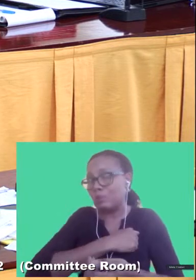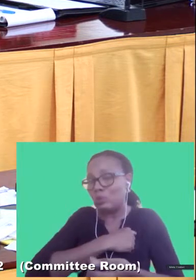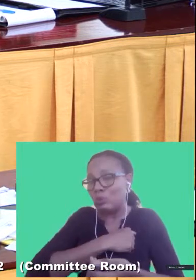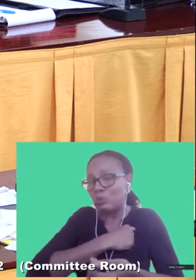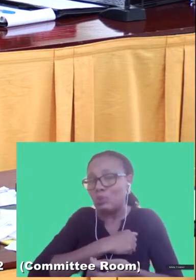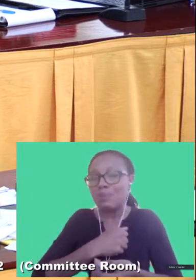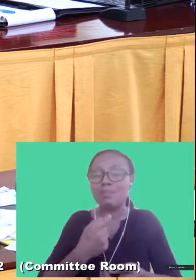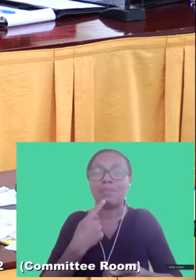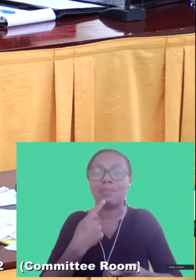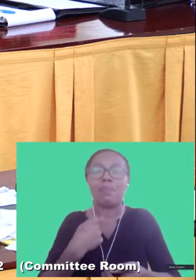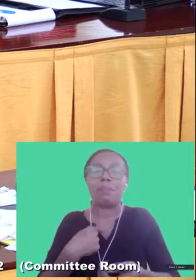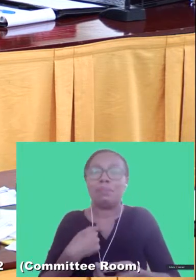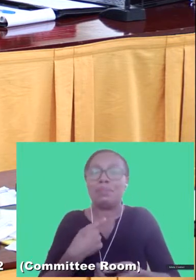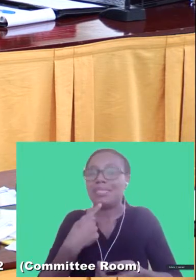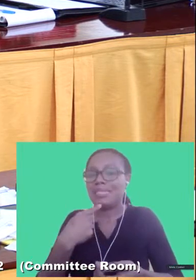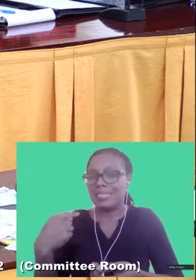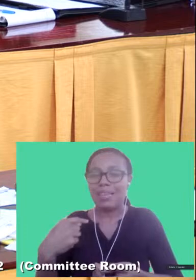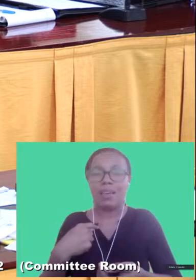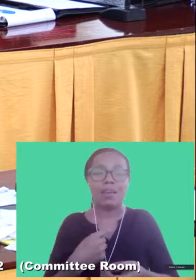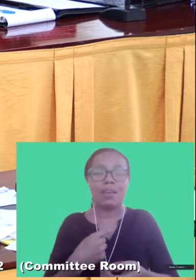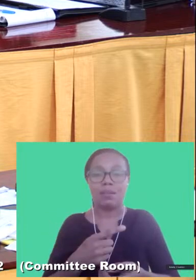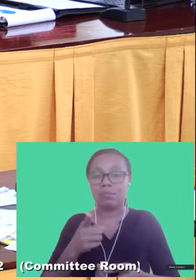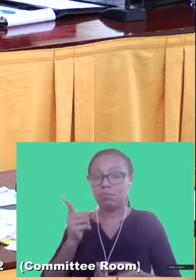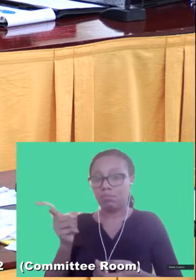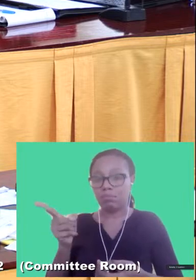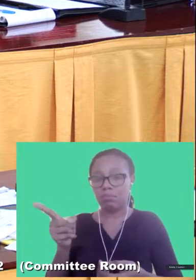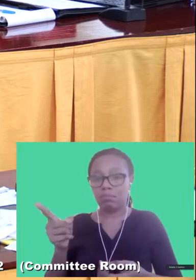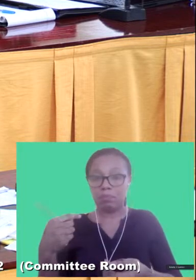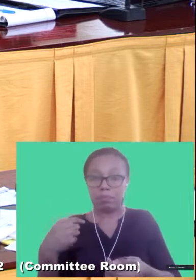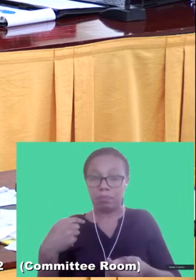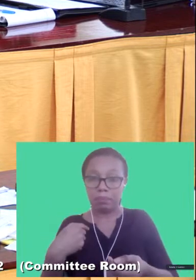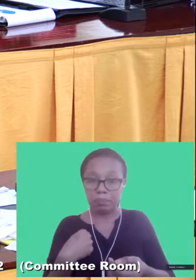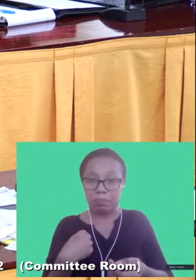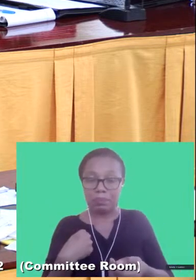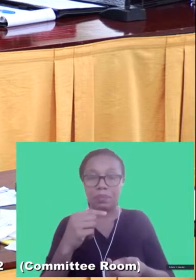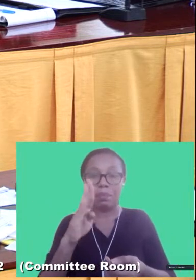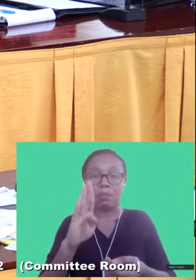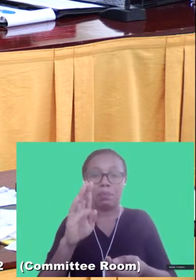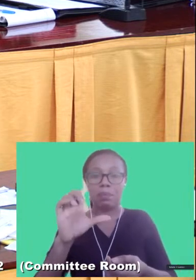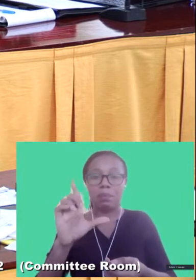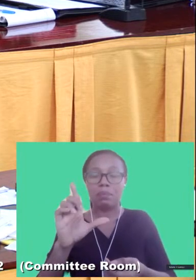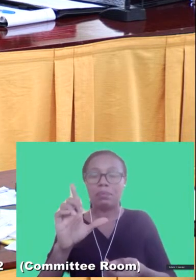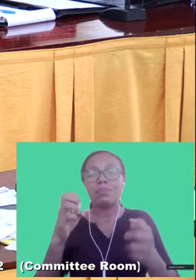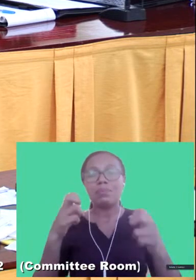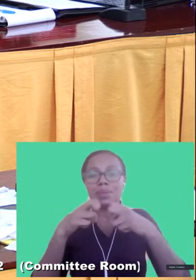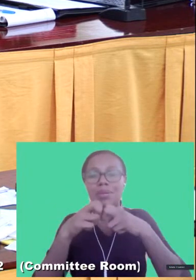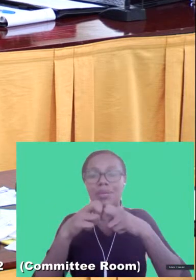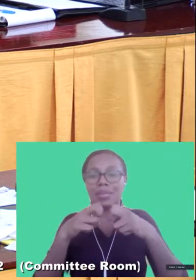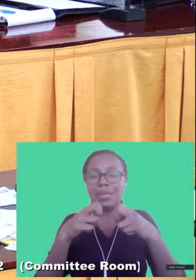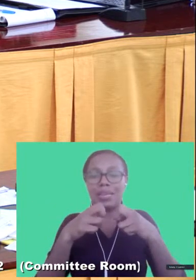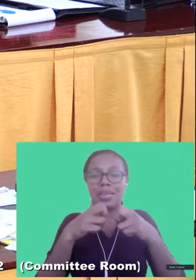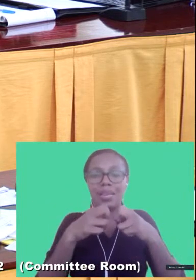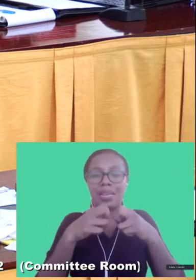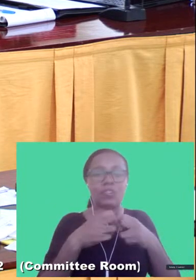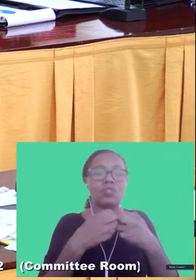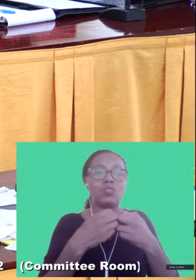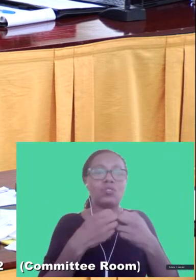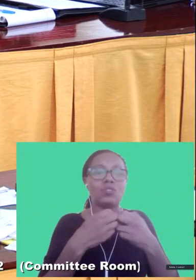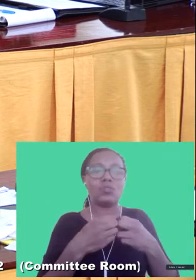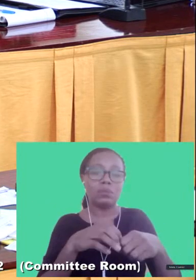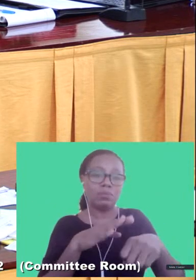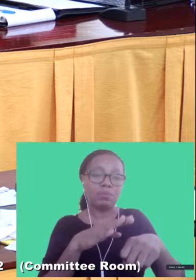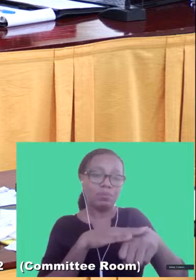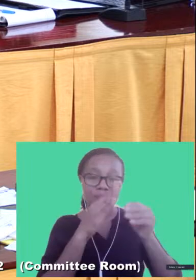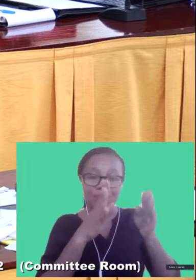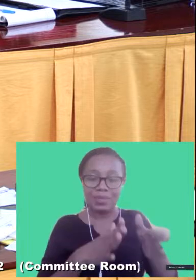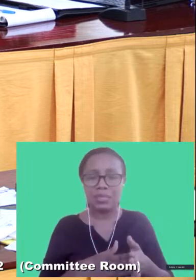Board would have had a lengthy meeting on this matter in recent times, and there are